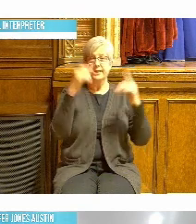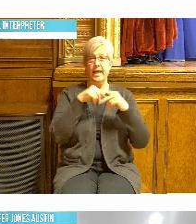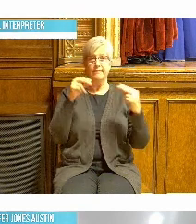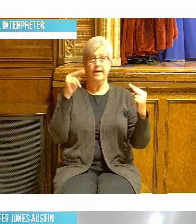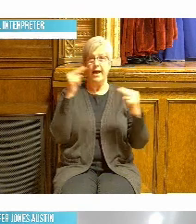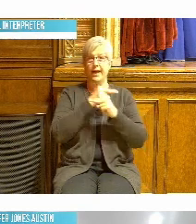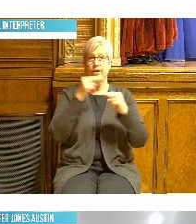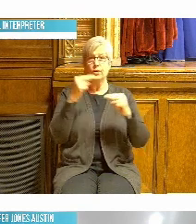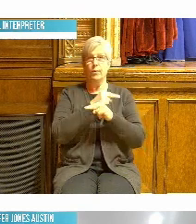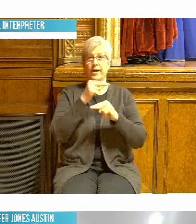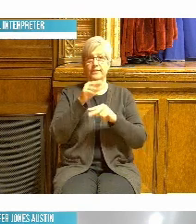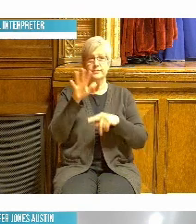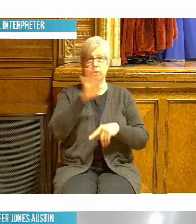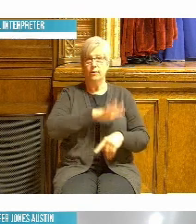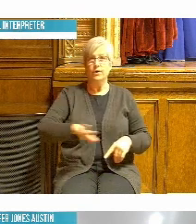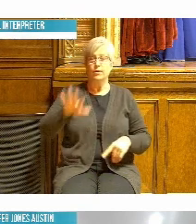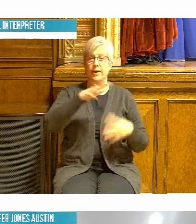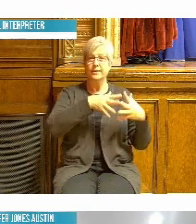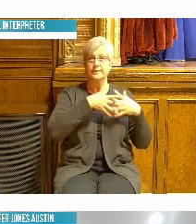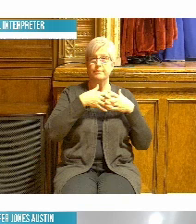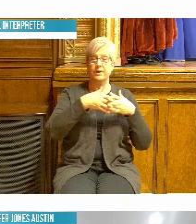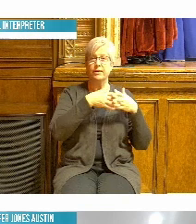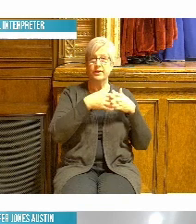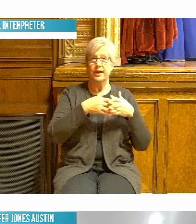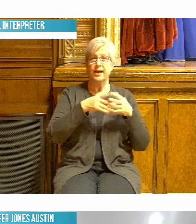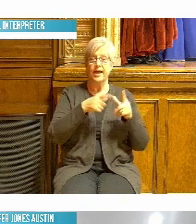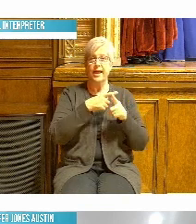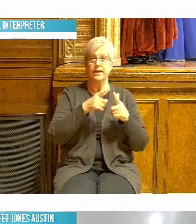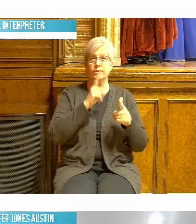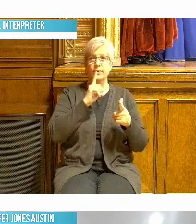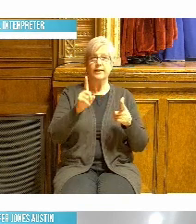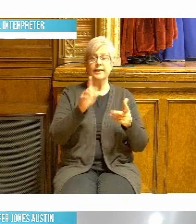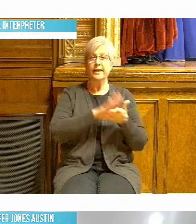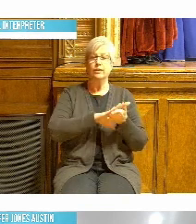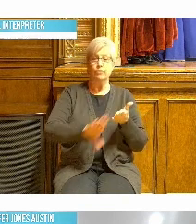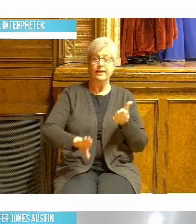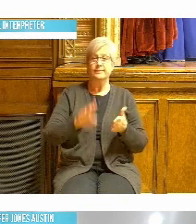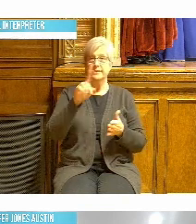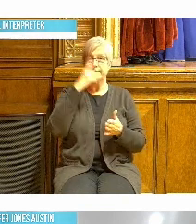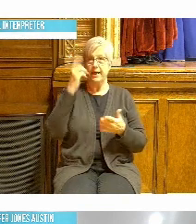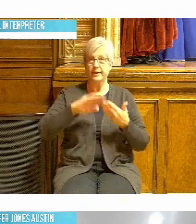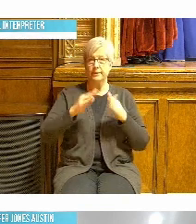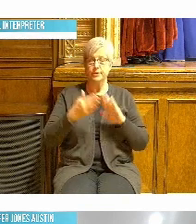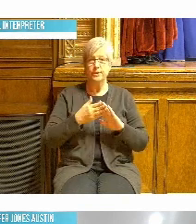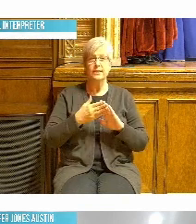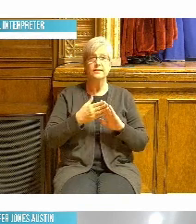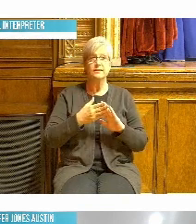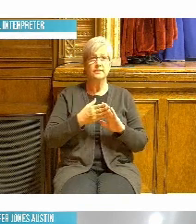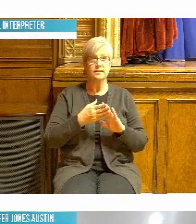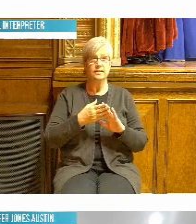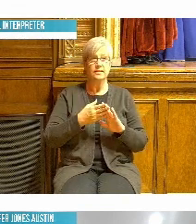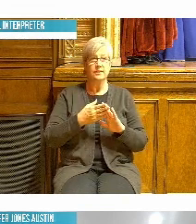across America and erase the Black communities,